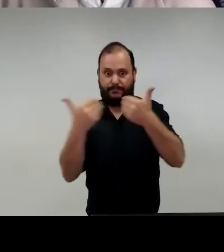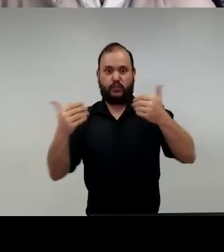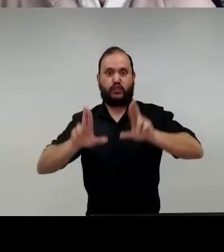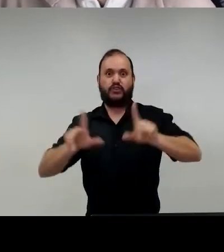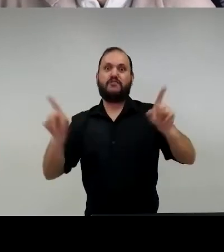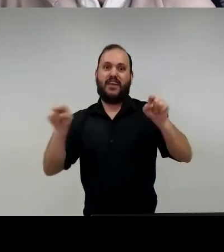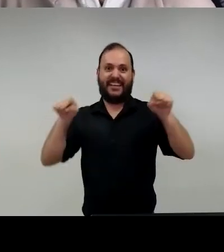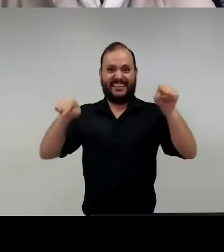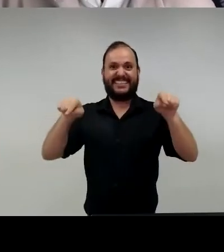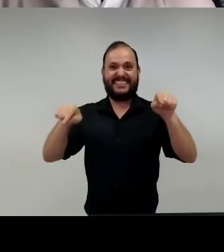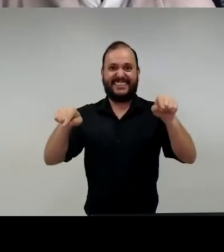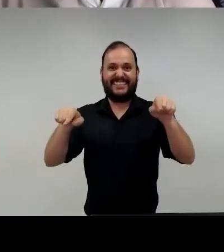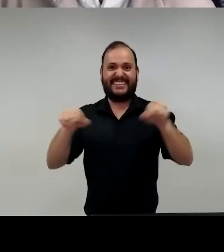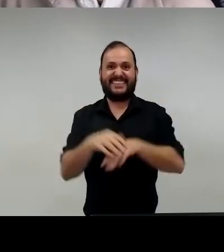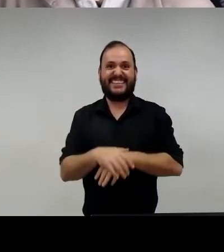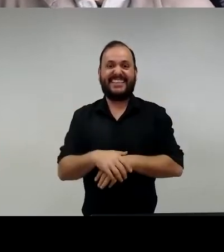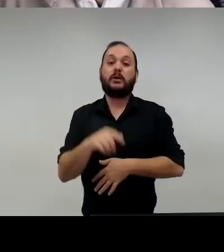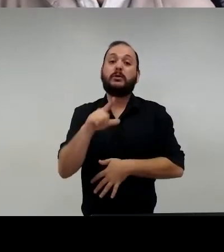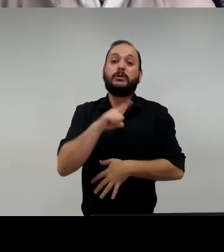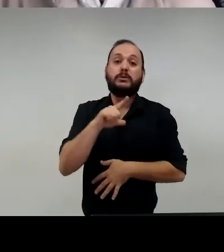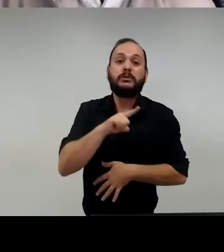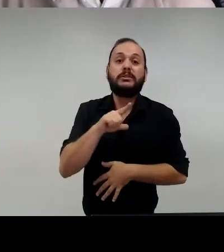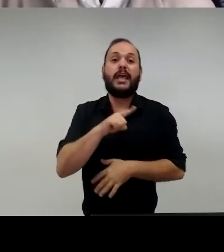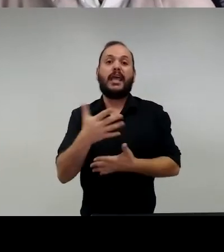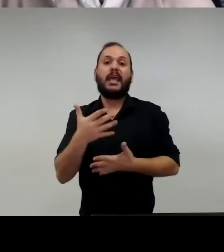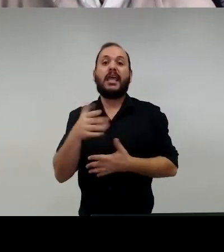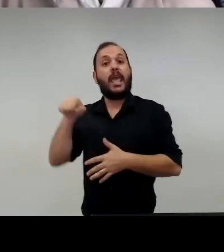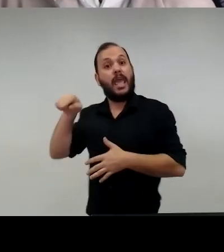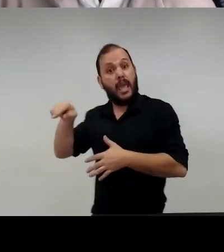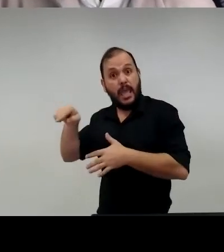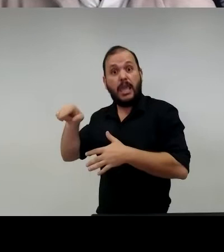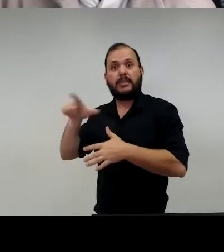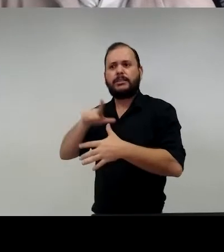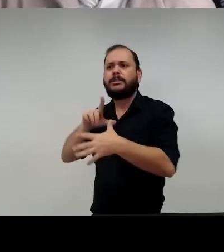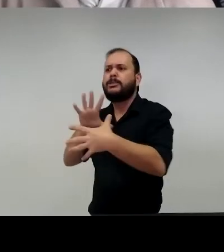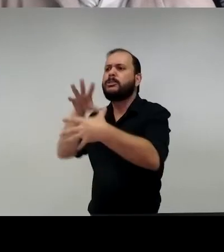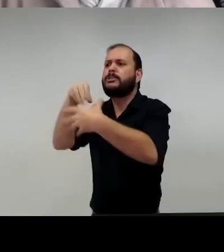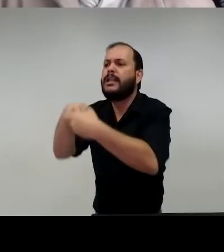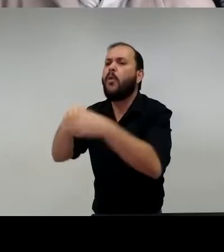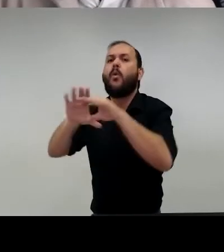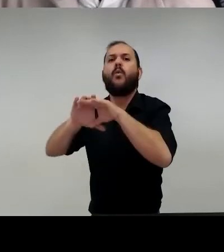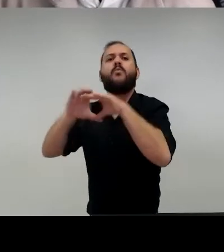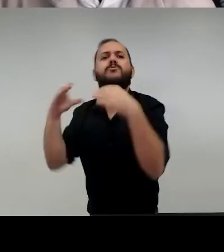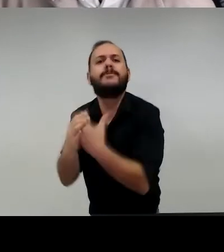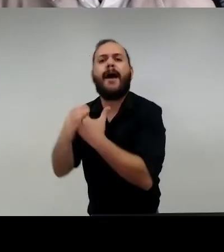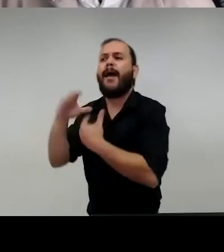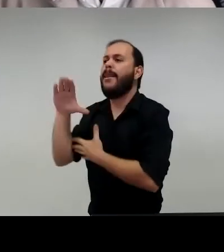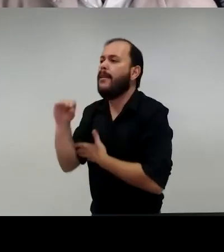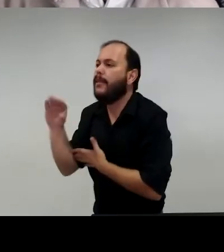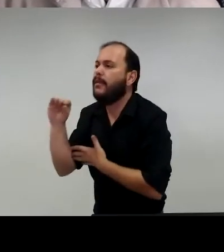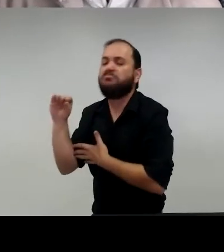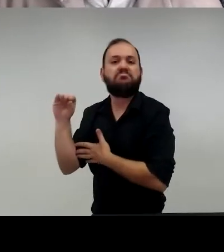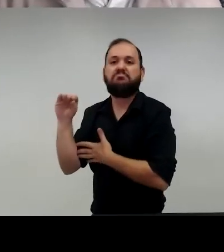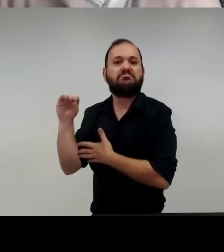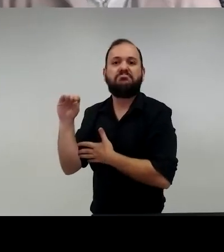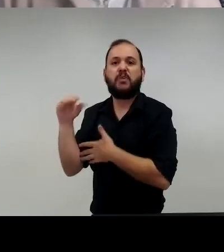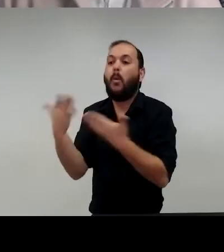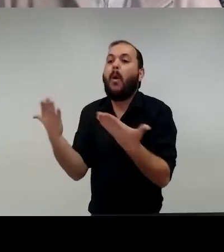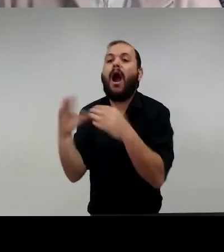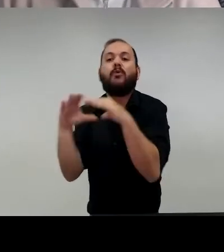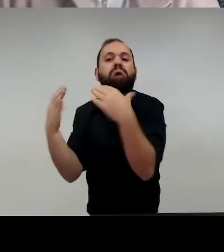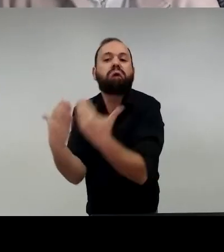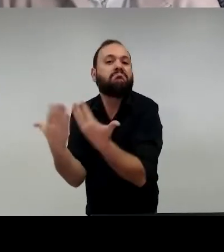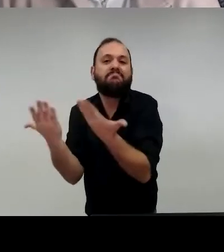not engage with the community, with a particular community that you will be interpreting for. Next slide, please.